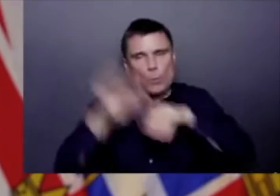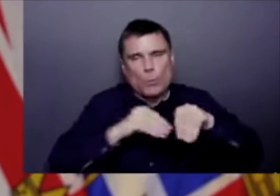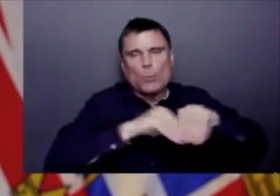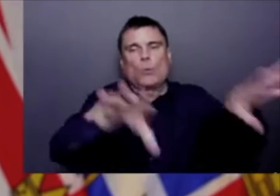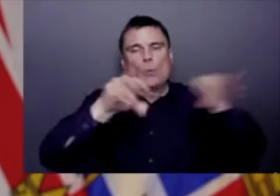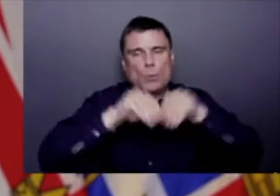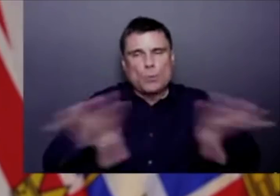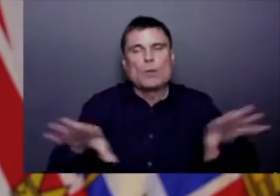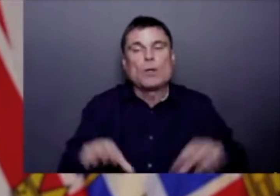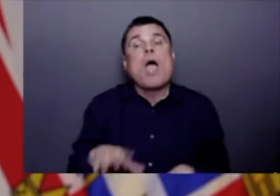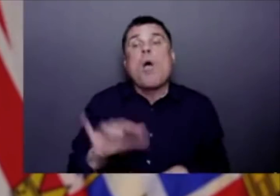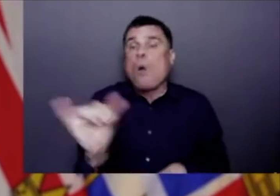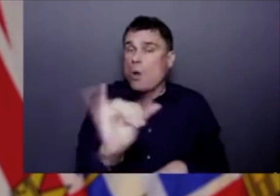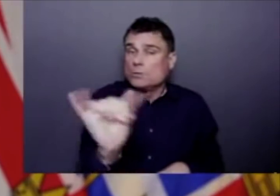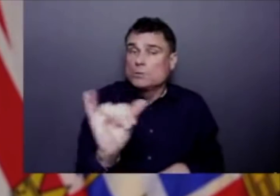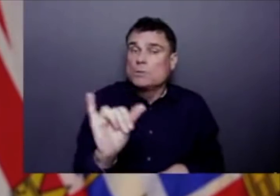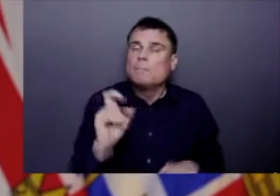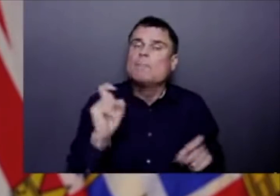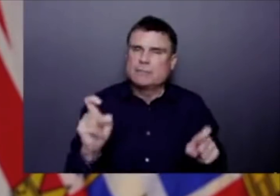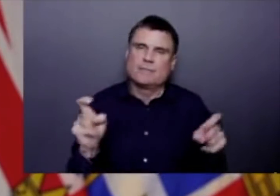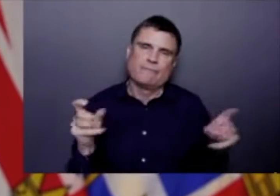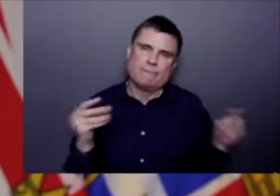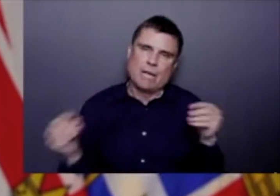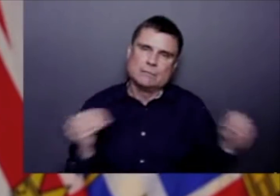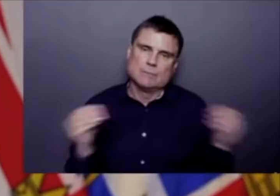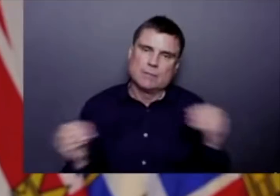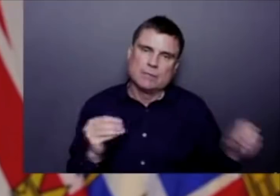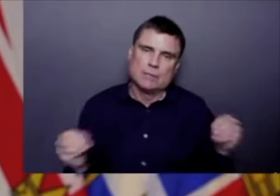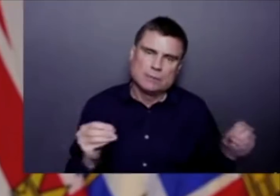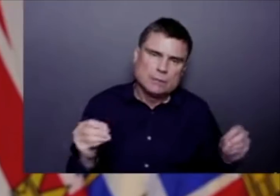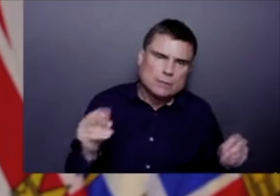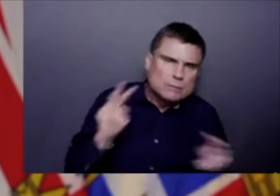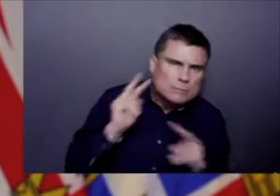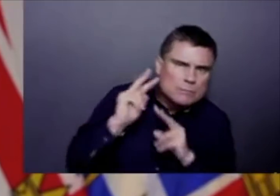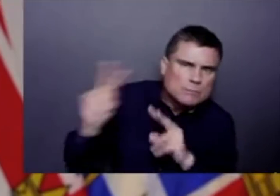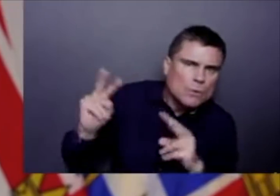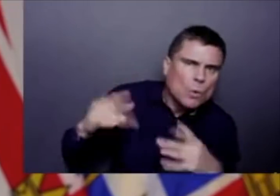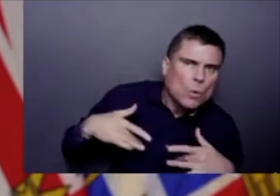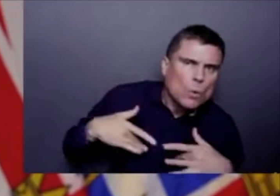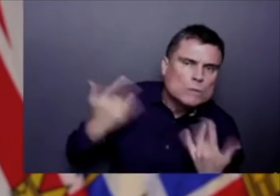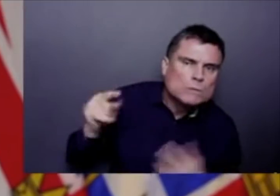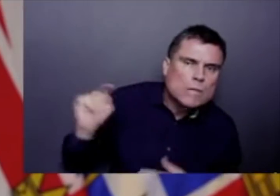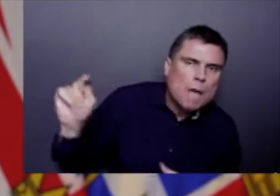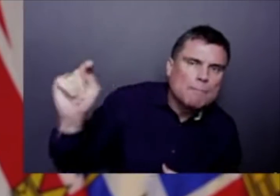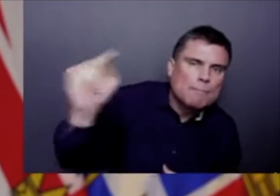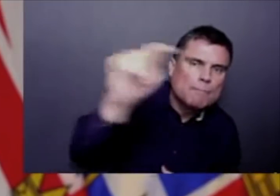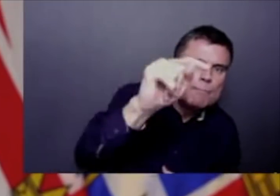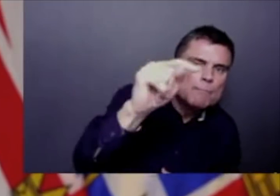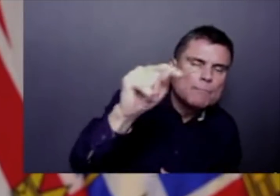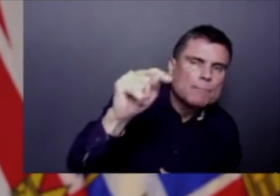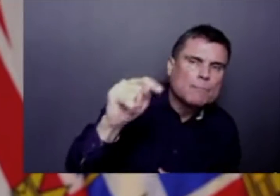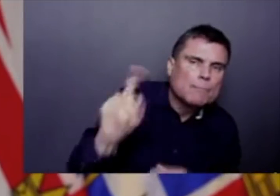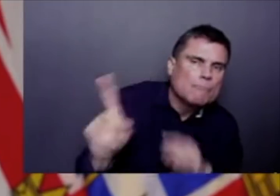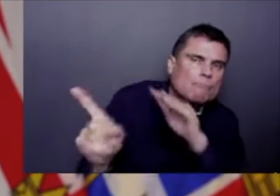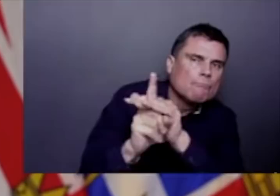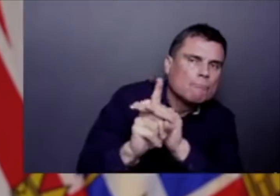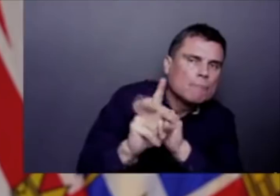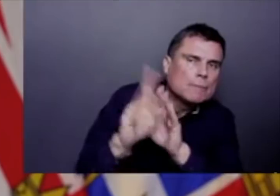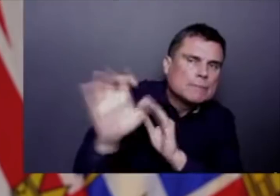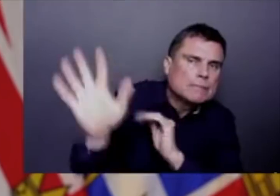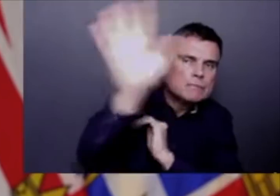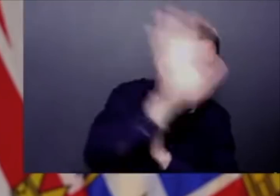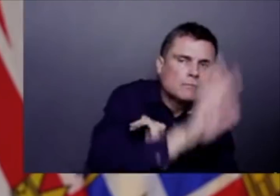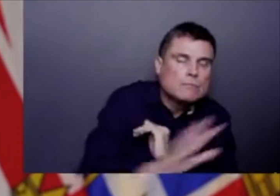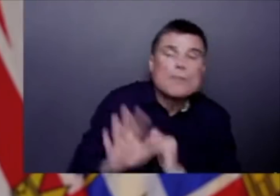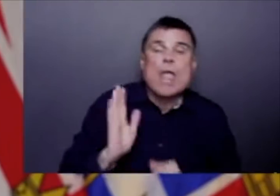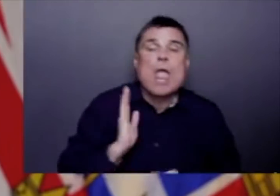for example, this weekend the focus was on making sure we can try and protect people in long-term care that are